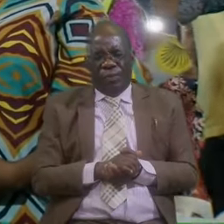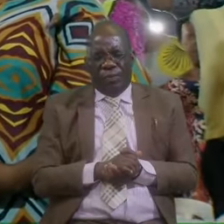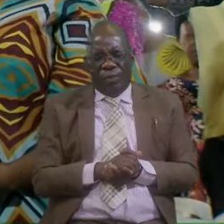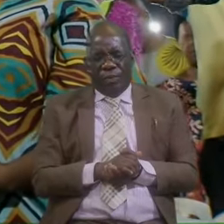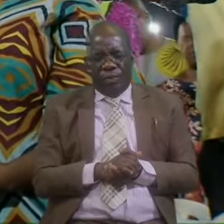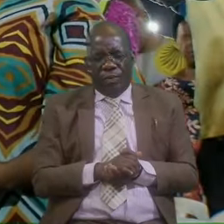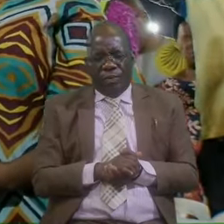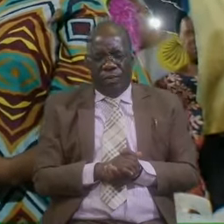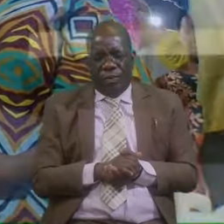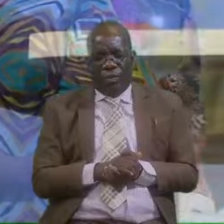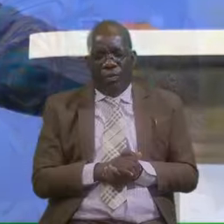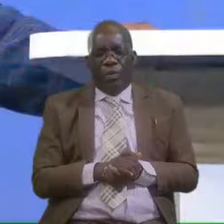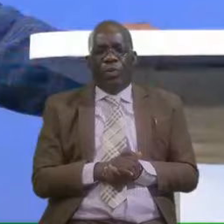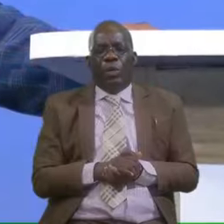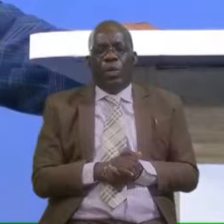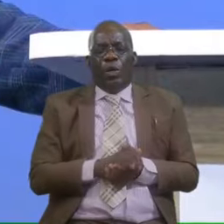Effect